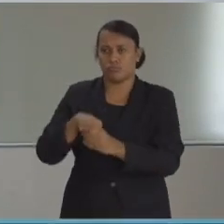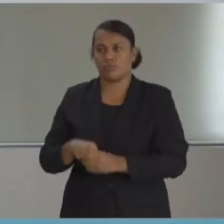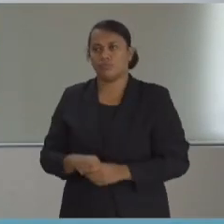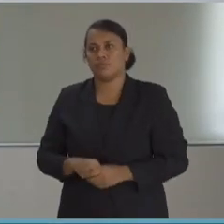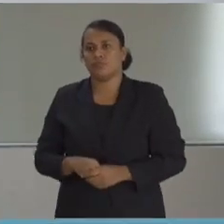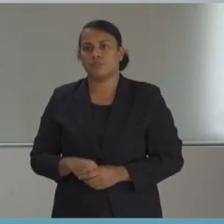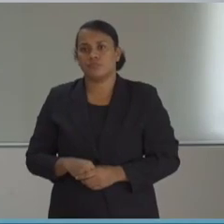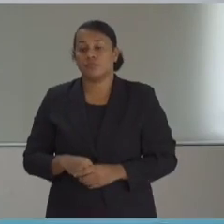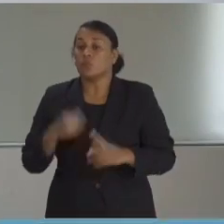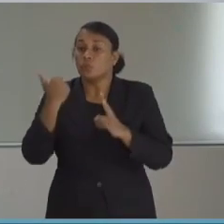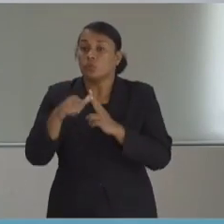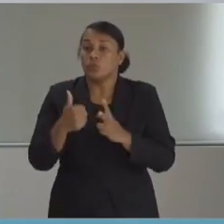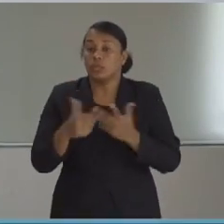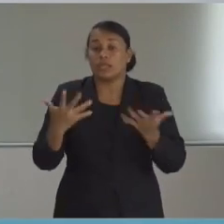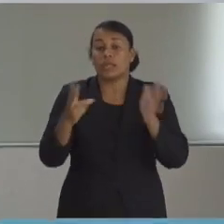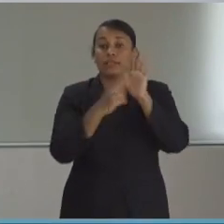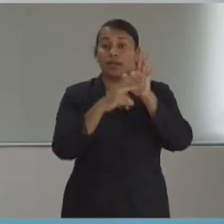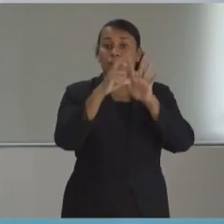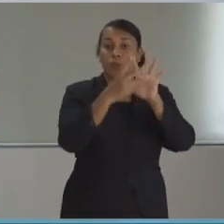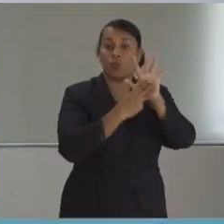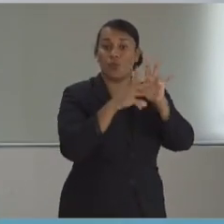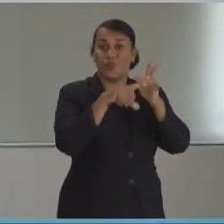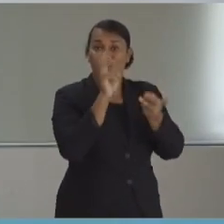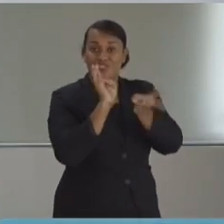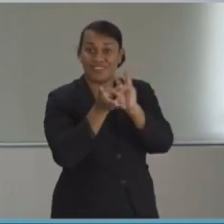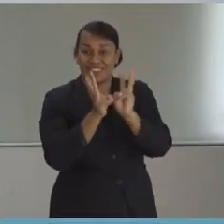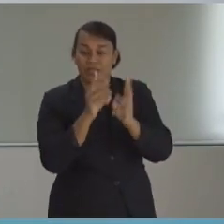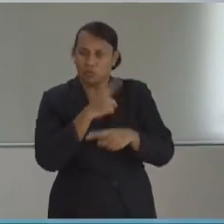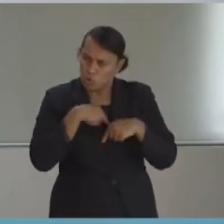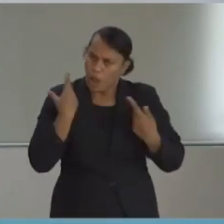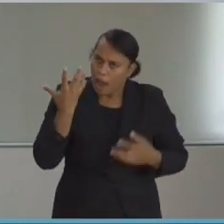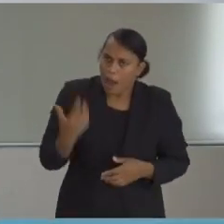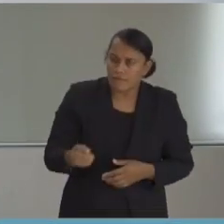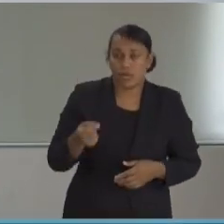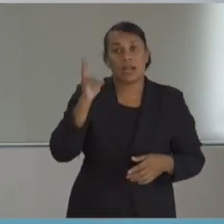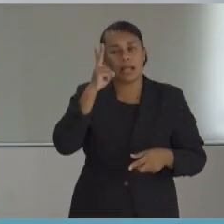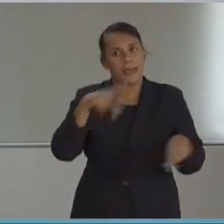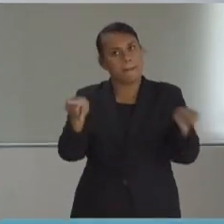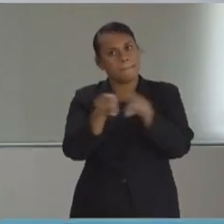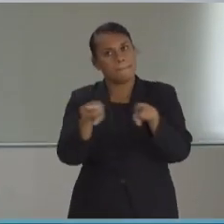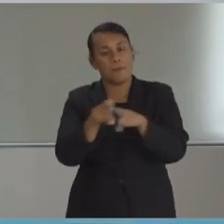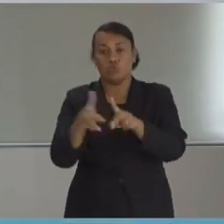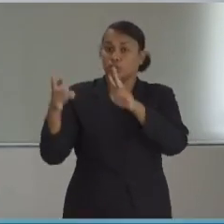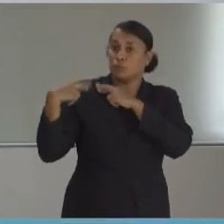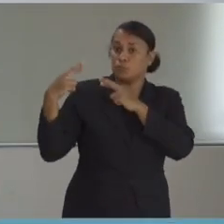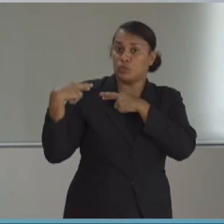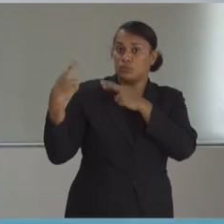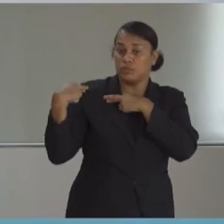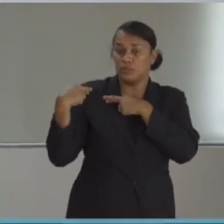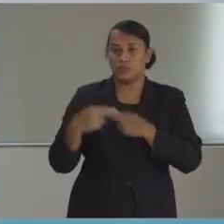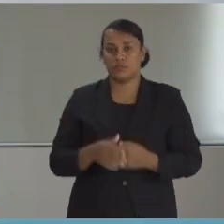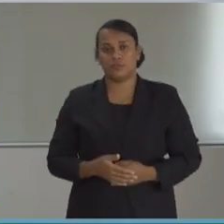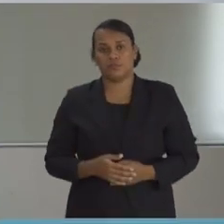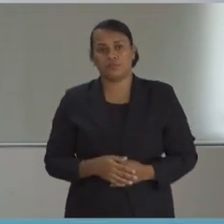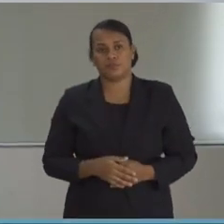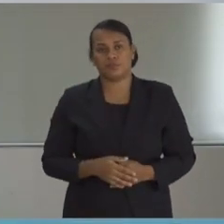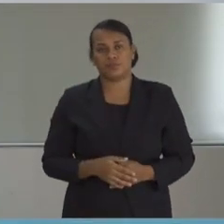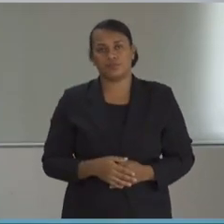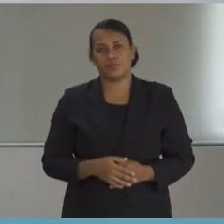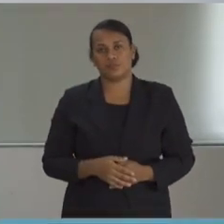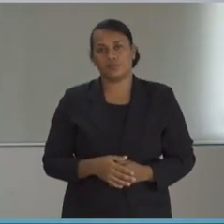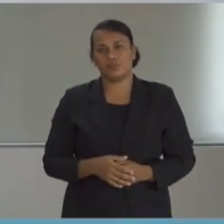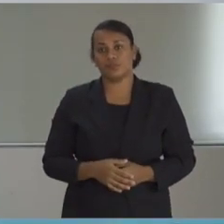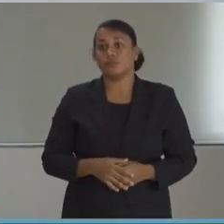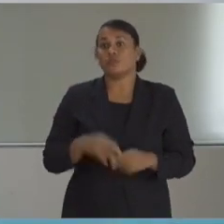in NDMO, again, the same responsibilities. And of course, let me just